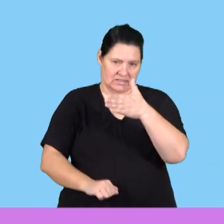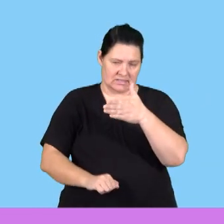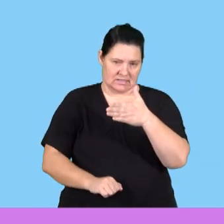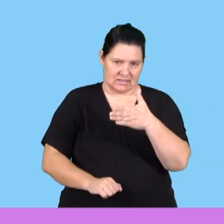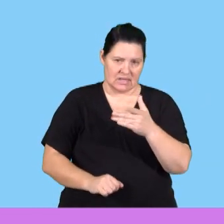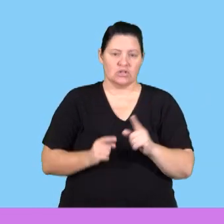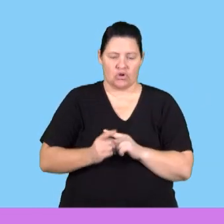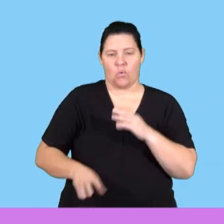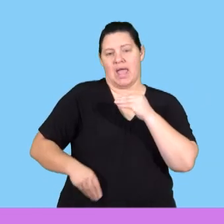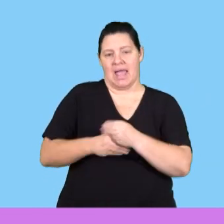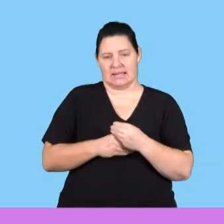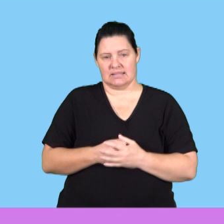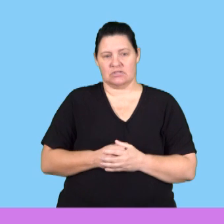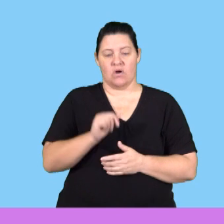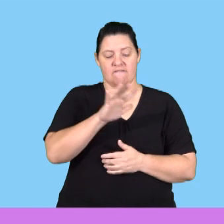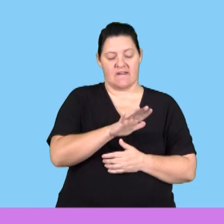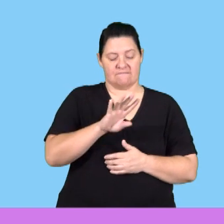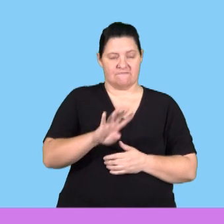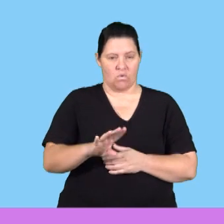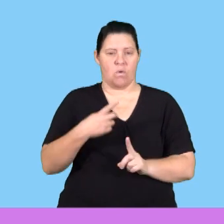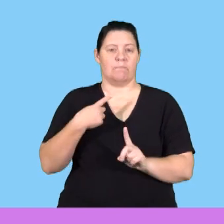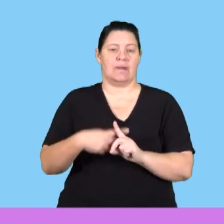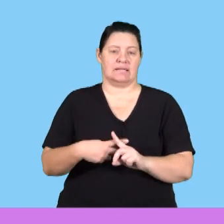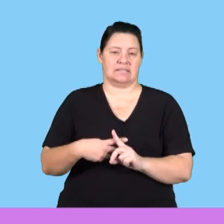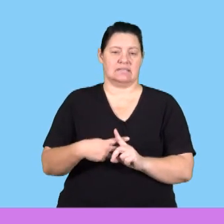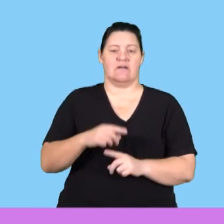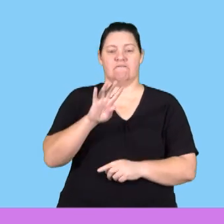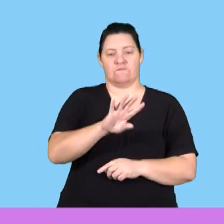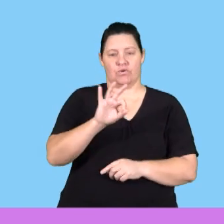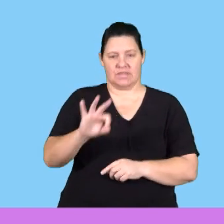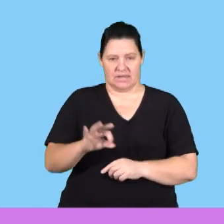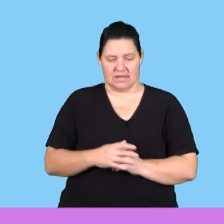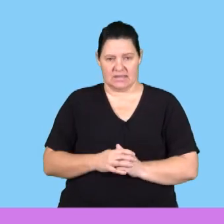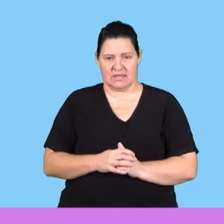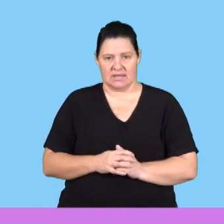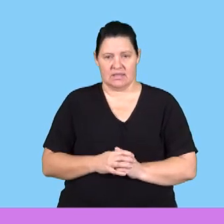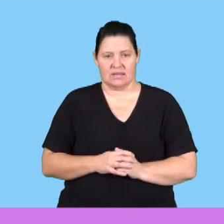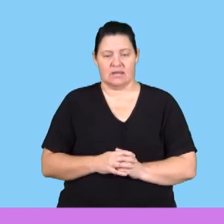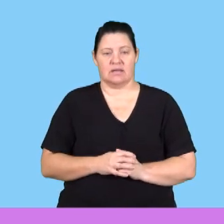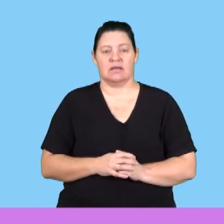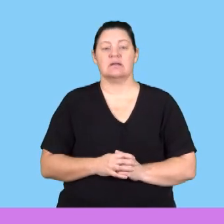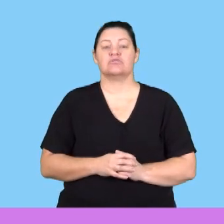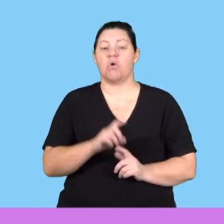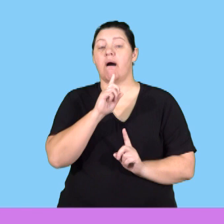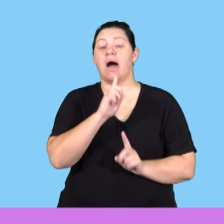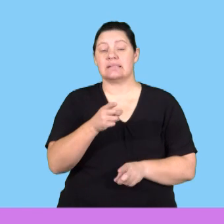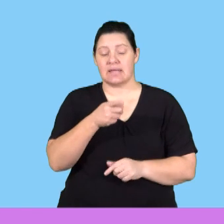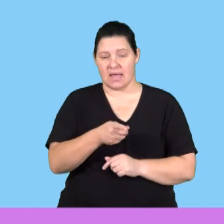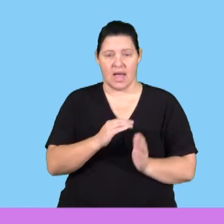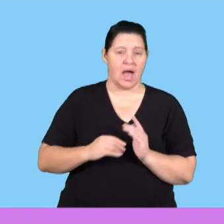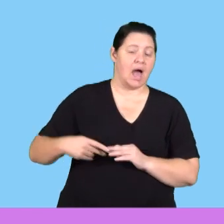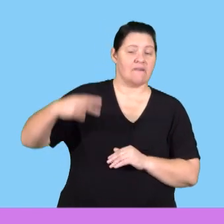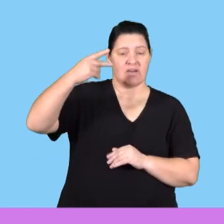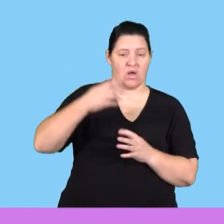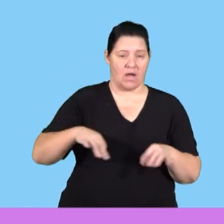of subtraction and I added. So therefore, I'm going to say 54 plus 43 equals. So therefore, your